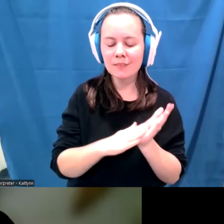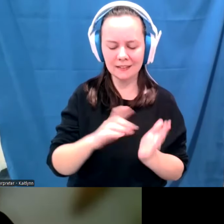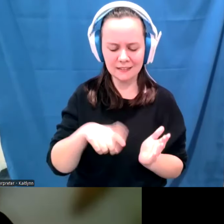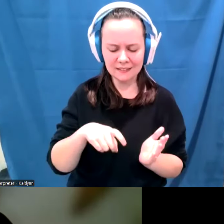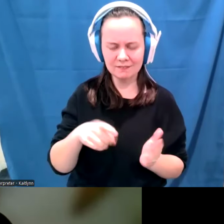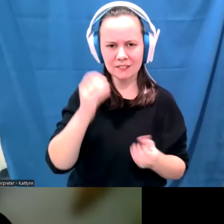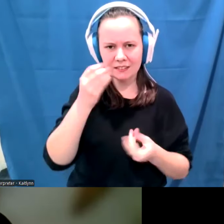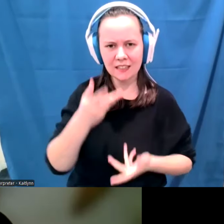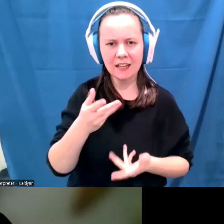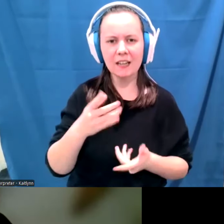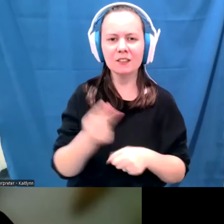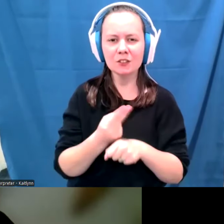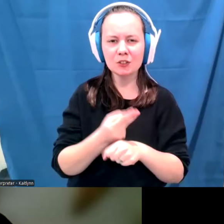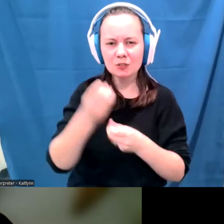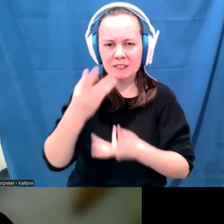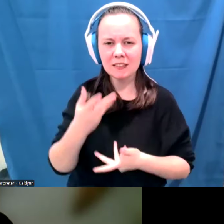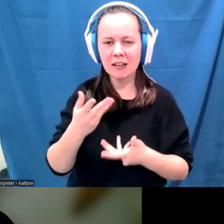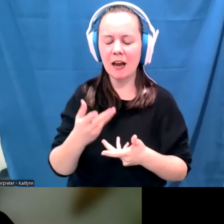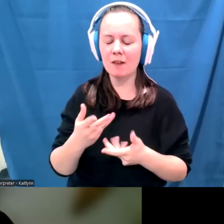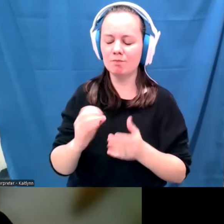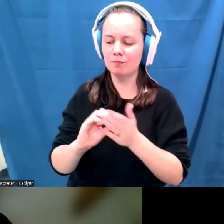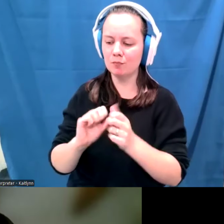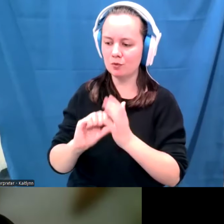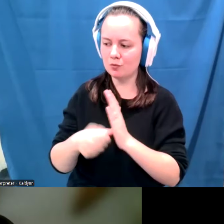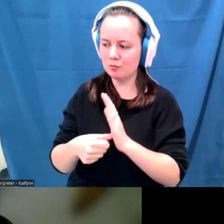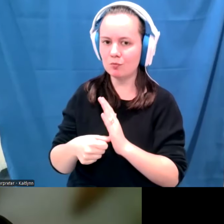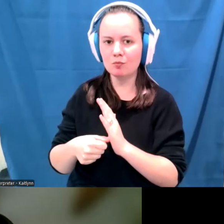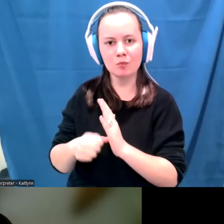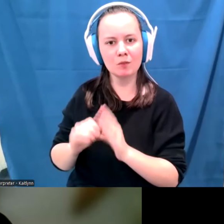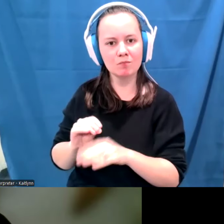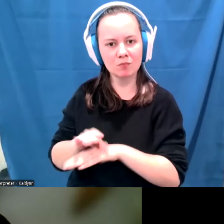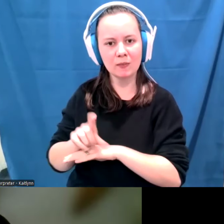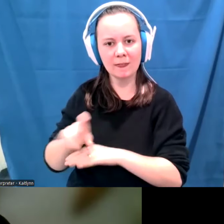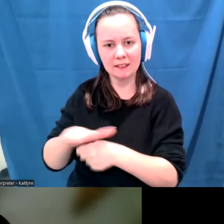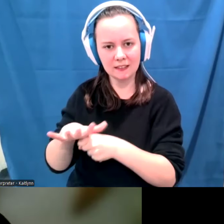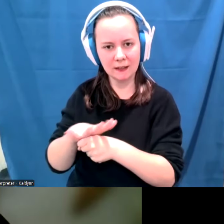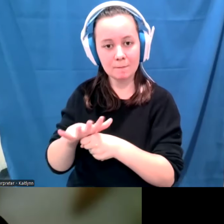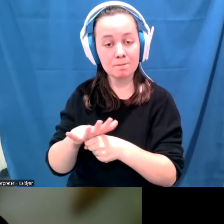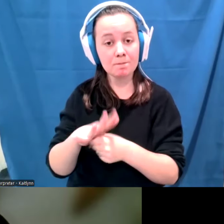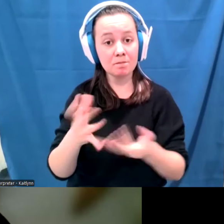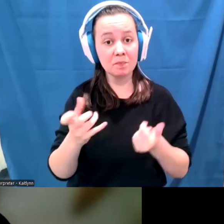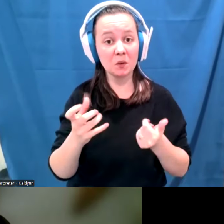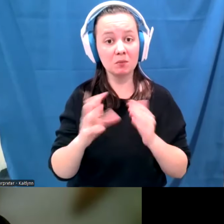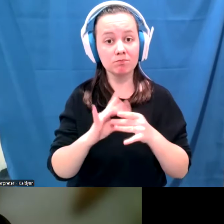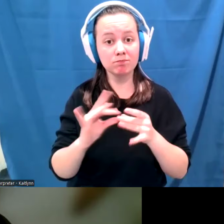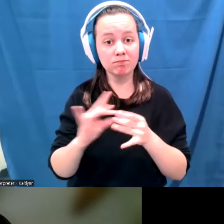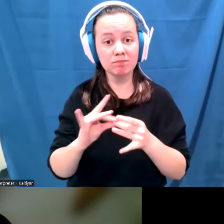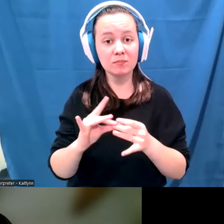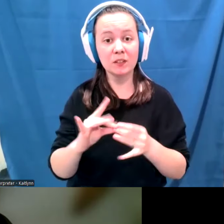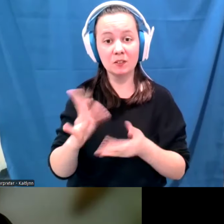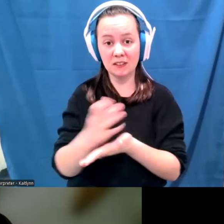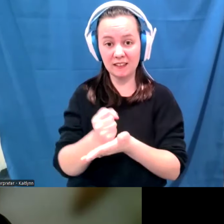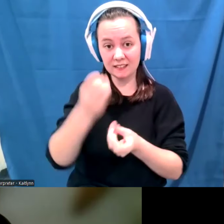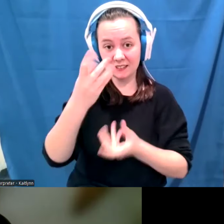inform policymaking in this area. I do, though, want to explicitly acknowledge that collecting data, leveraging data